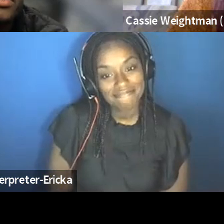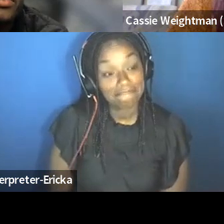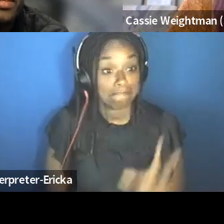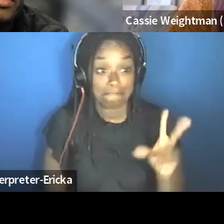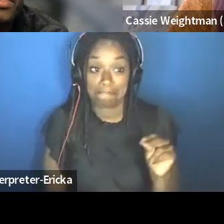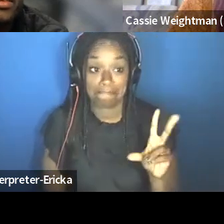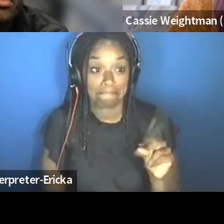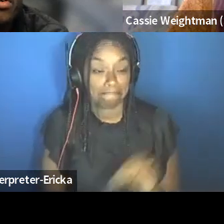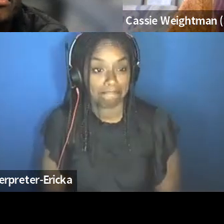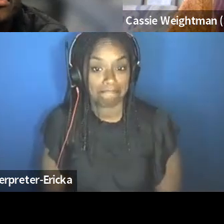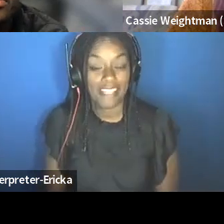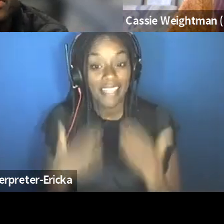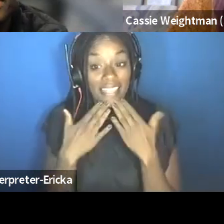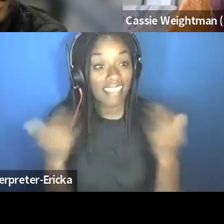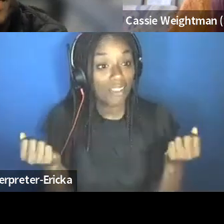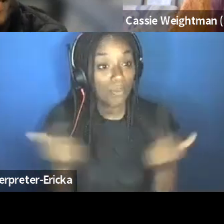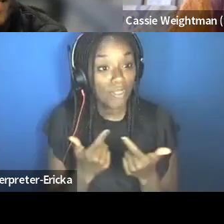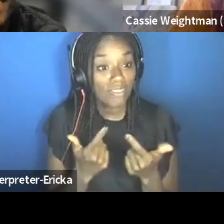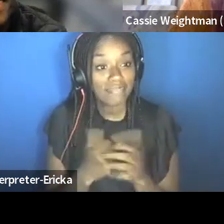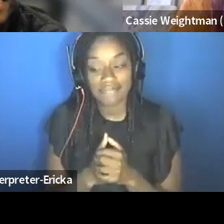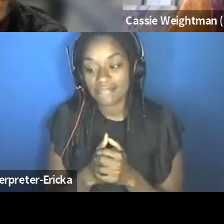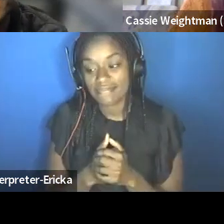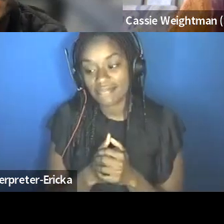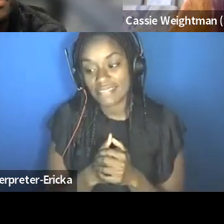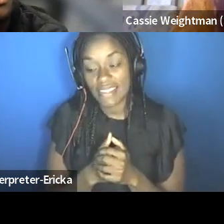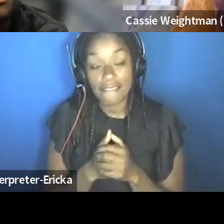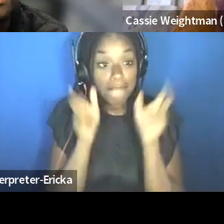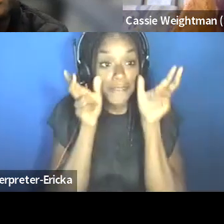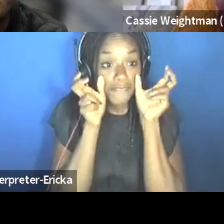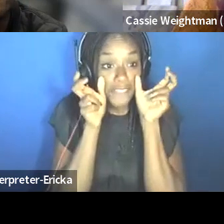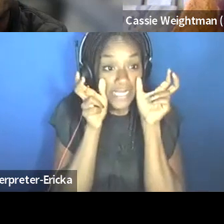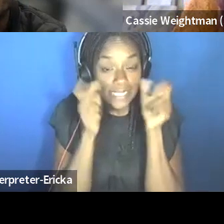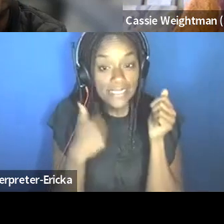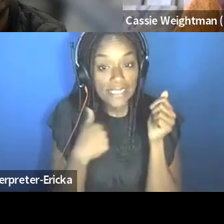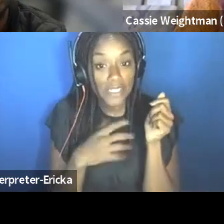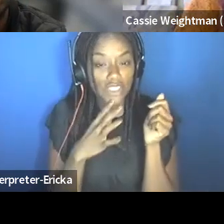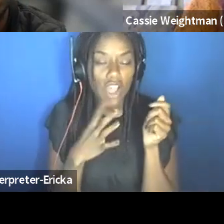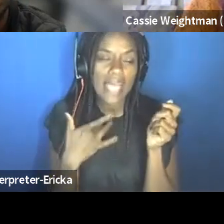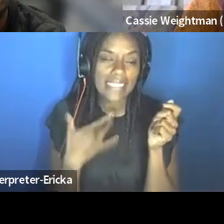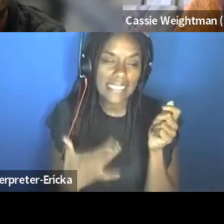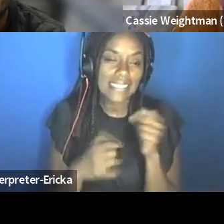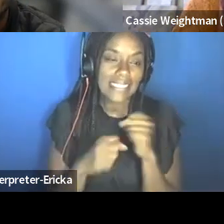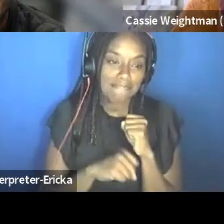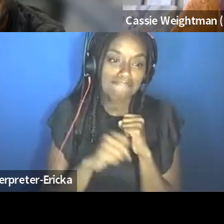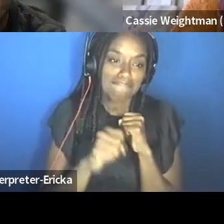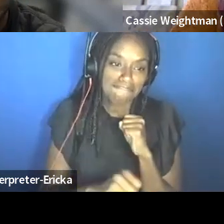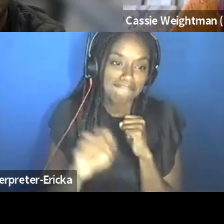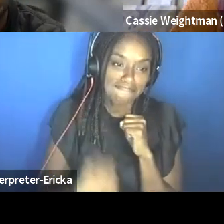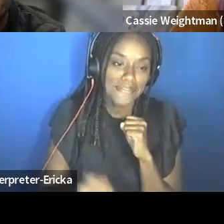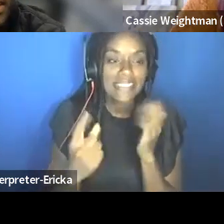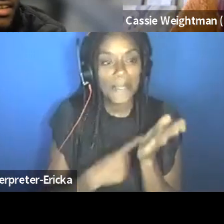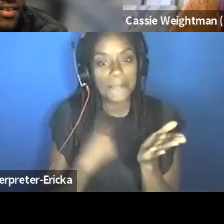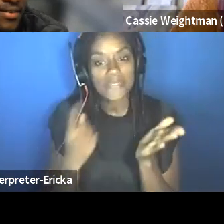Nope, other than thank you all for listening to me talk. I know I'm long-winded at times.